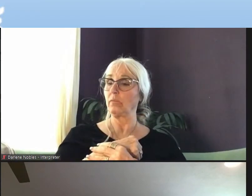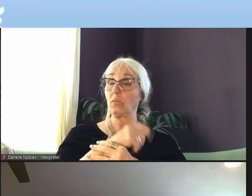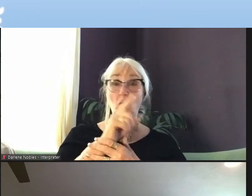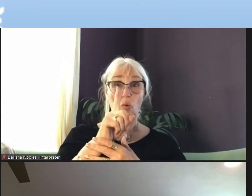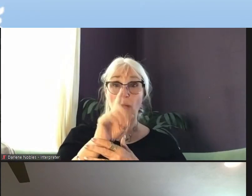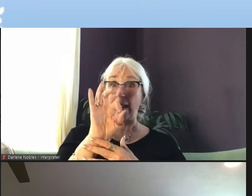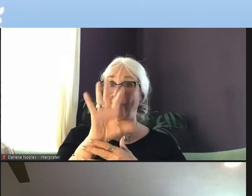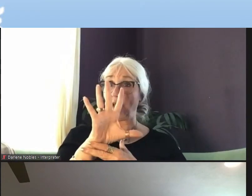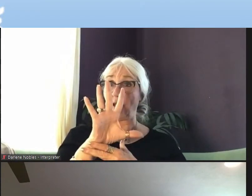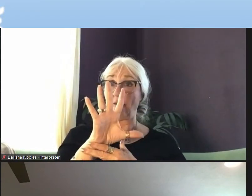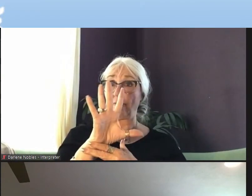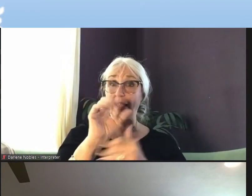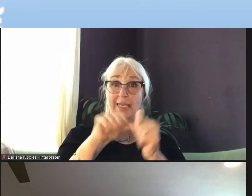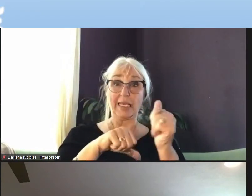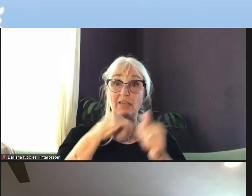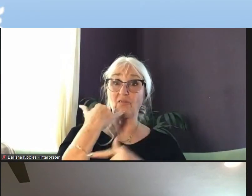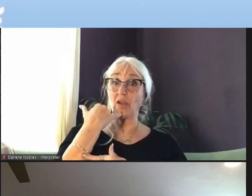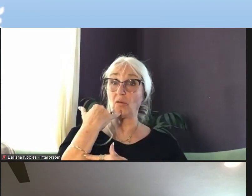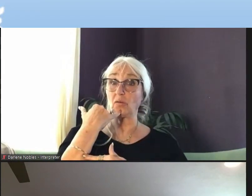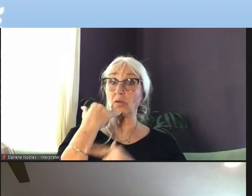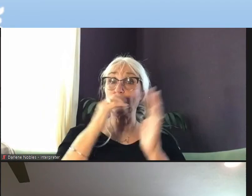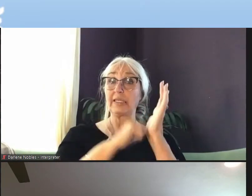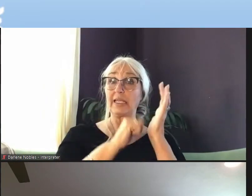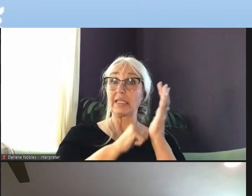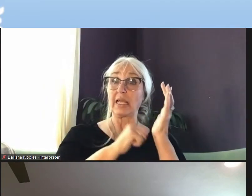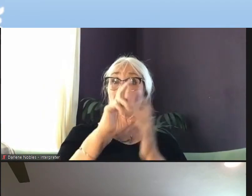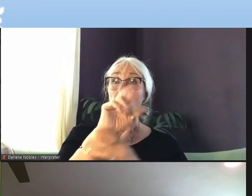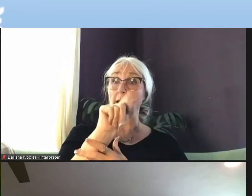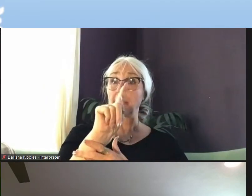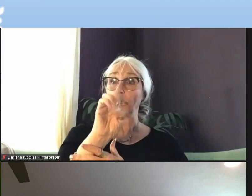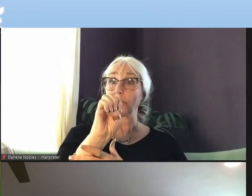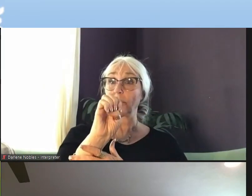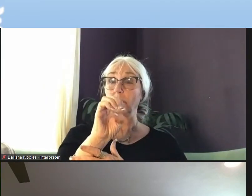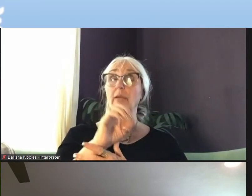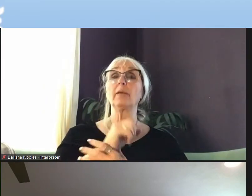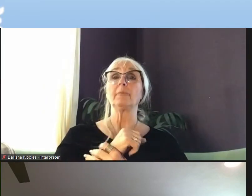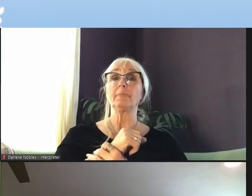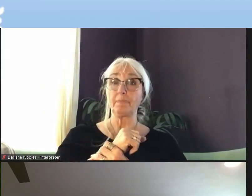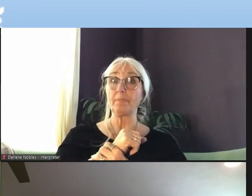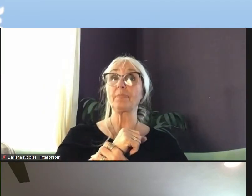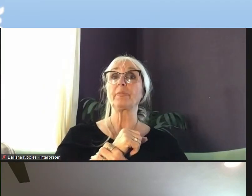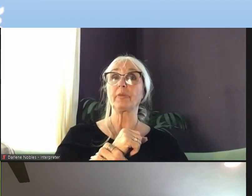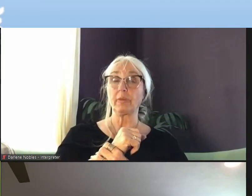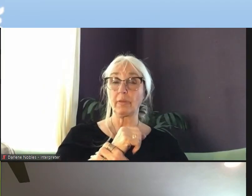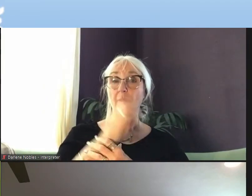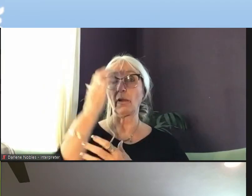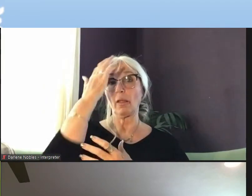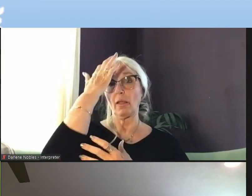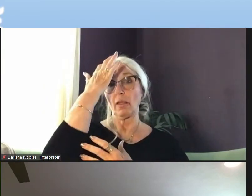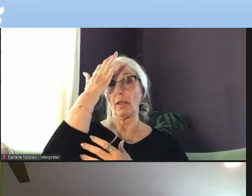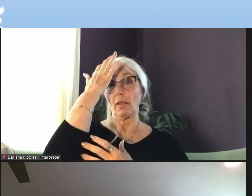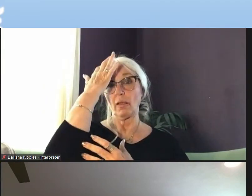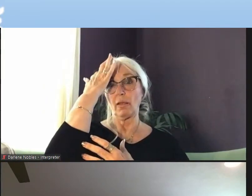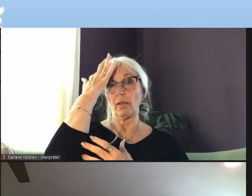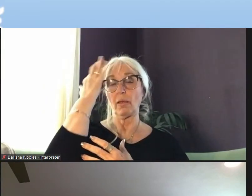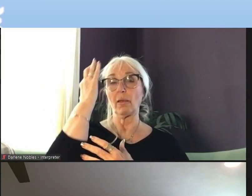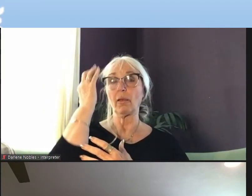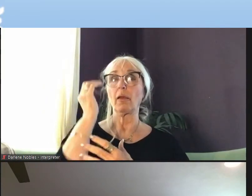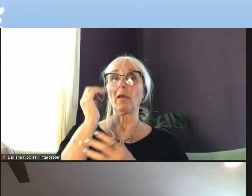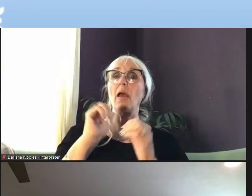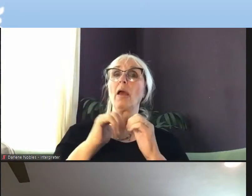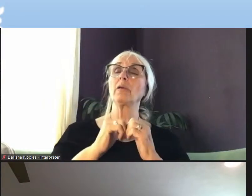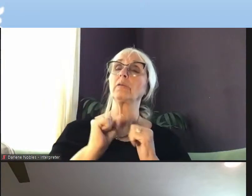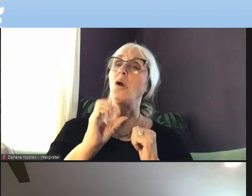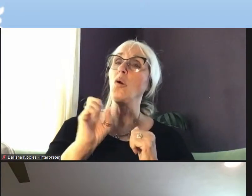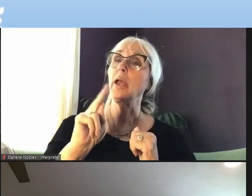$195 a phone at the discount rate, is that correct? yes, so if how many we phones? wait, Okay, so I'm then, sorry.